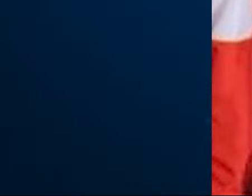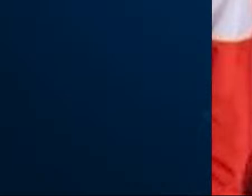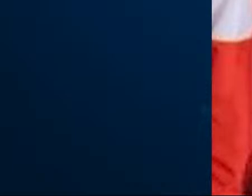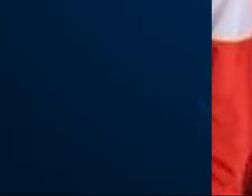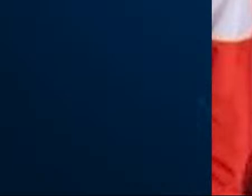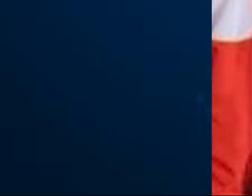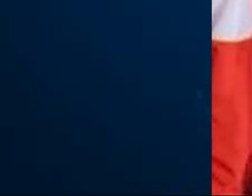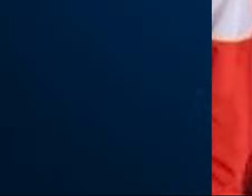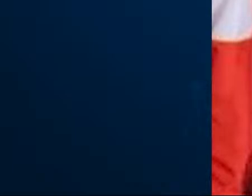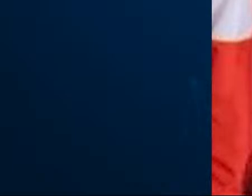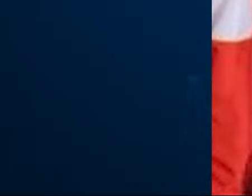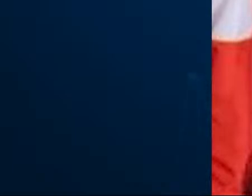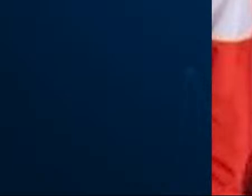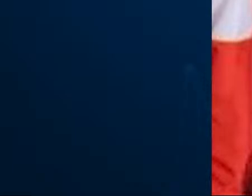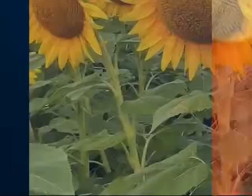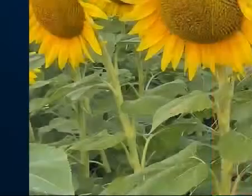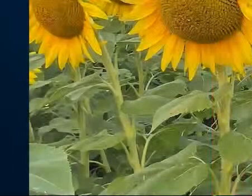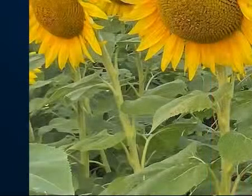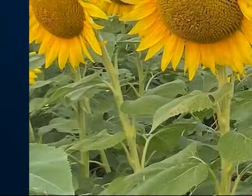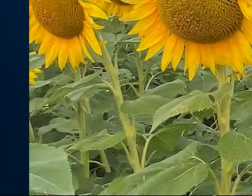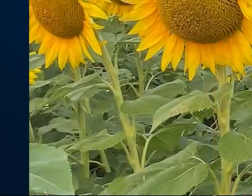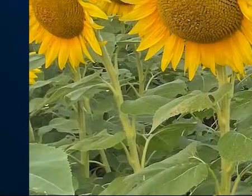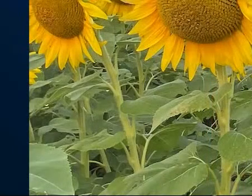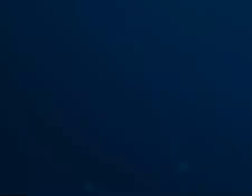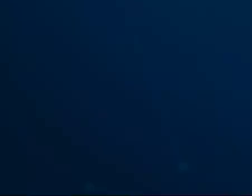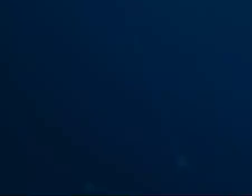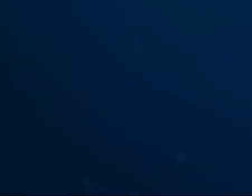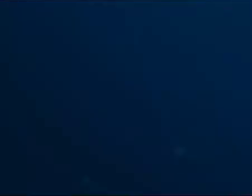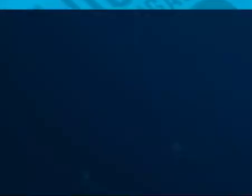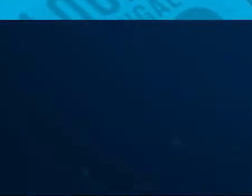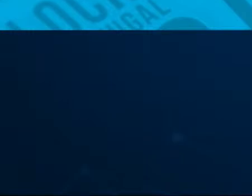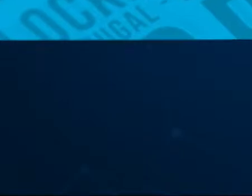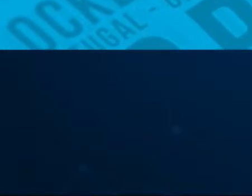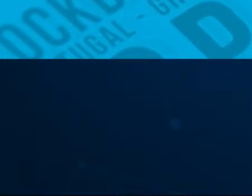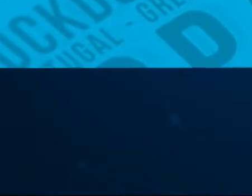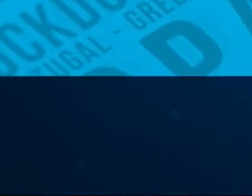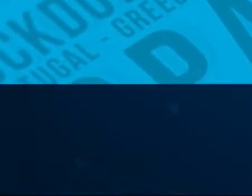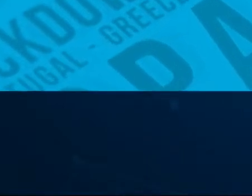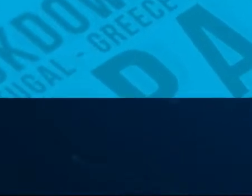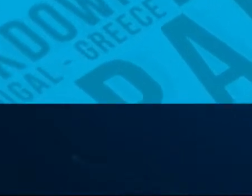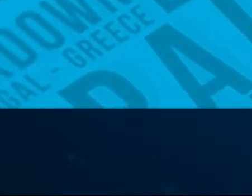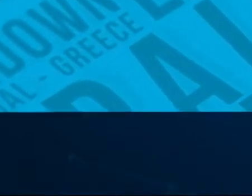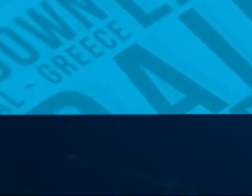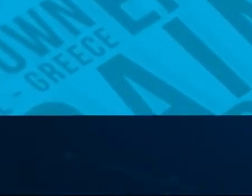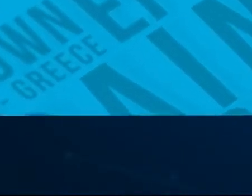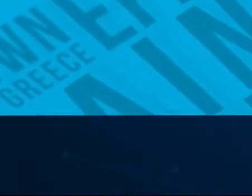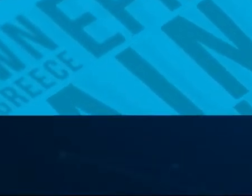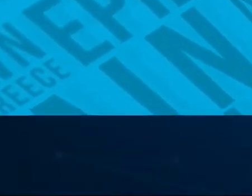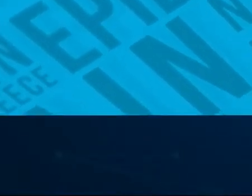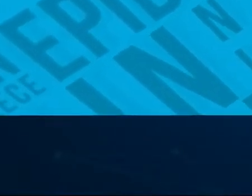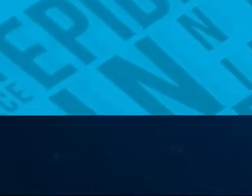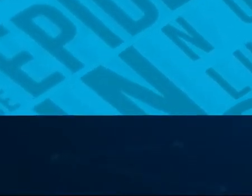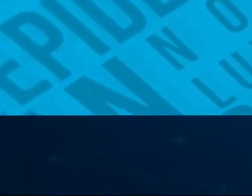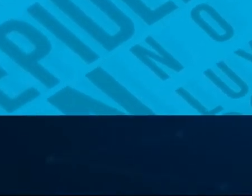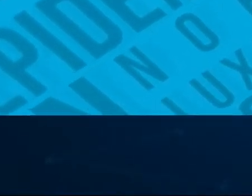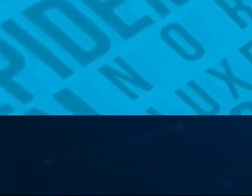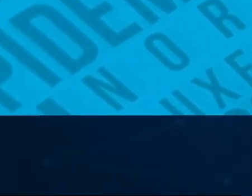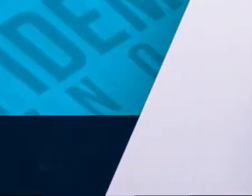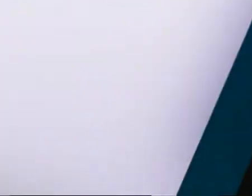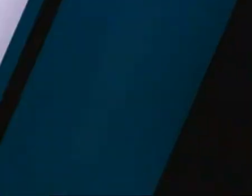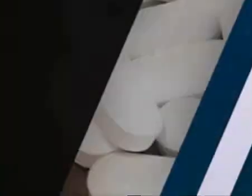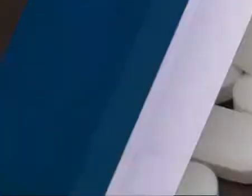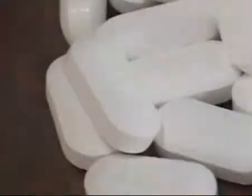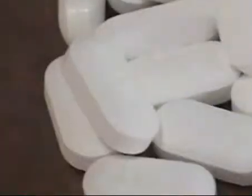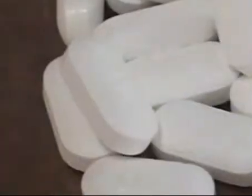to know if you are considering this. In medical headlines this morning, while it may help control type 2